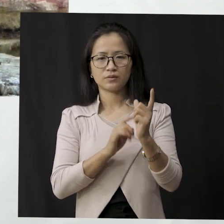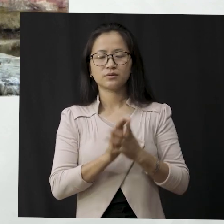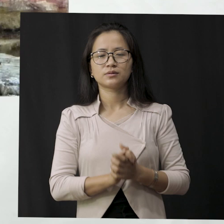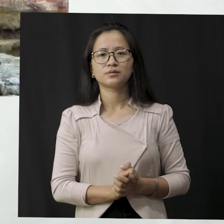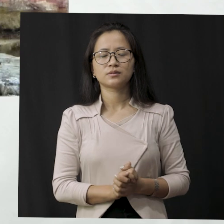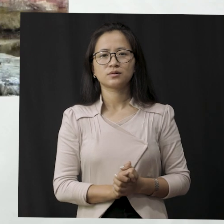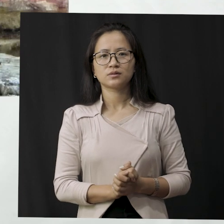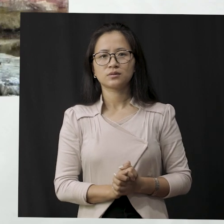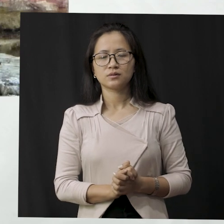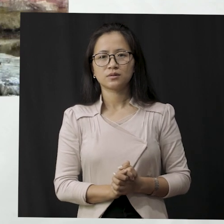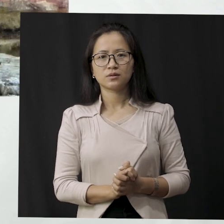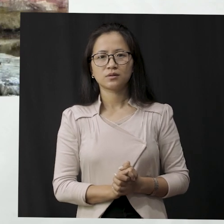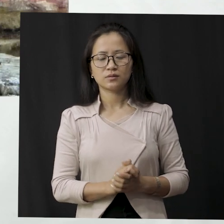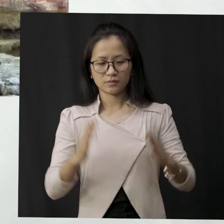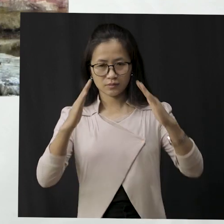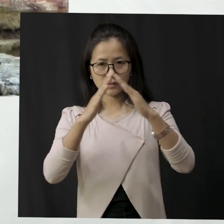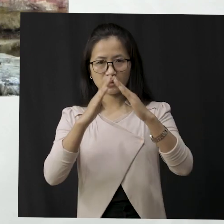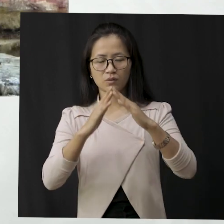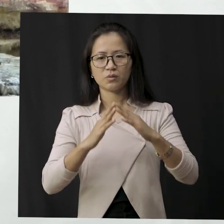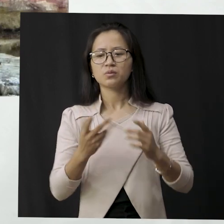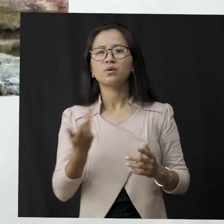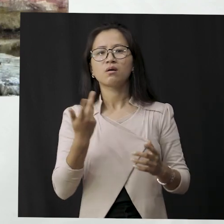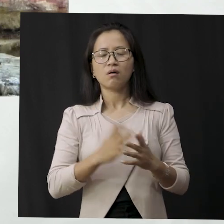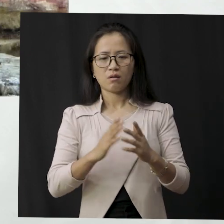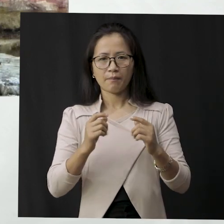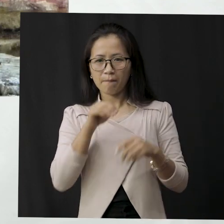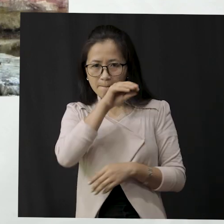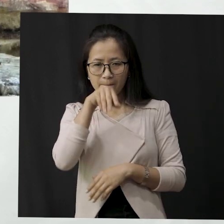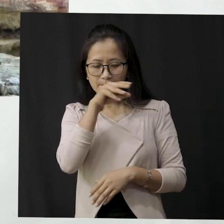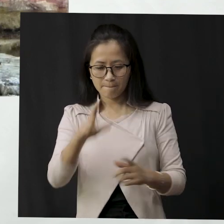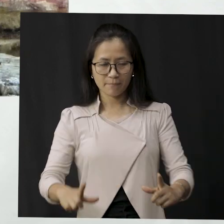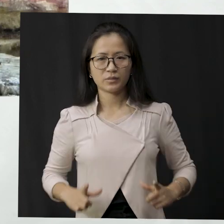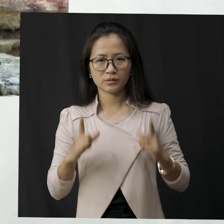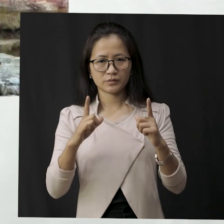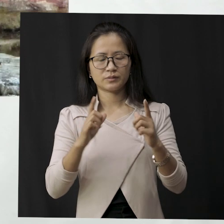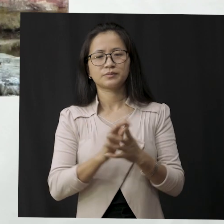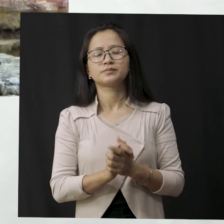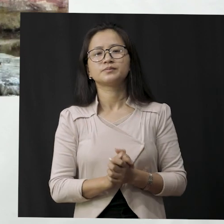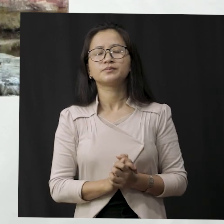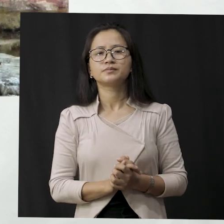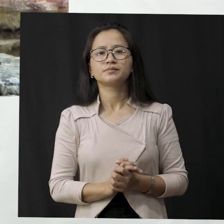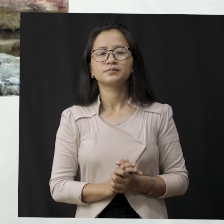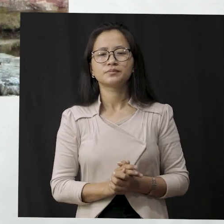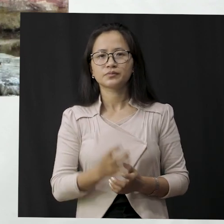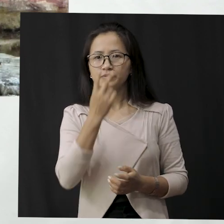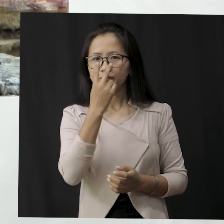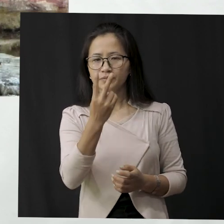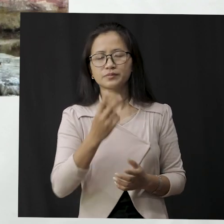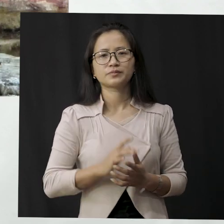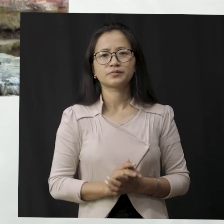S-T-Y. So this is the house where pig live. It is known as sty. Okay? So you can see